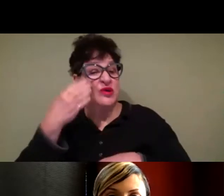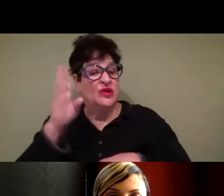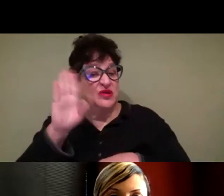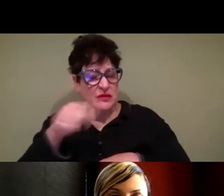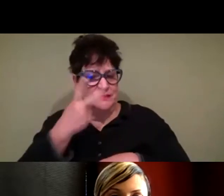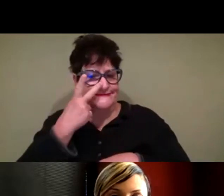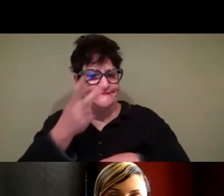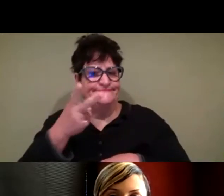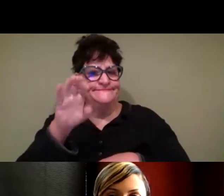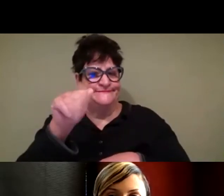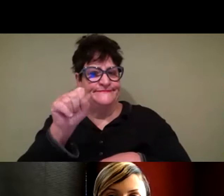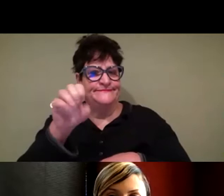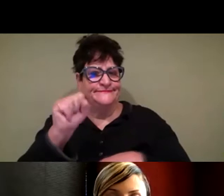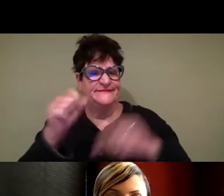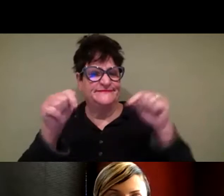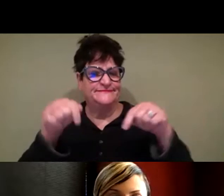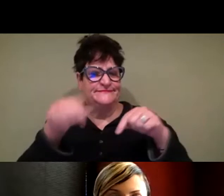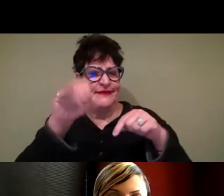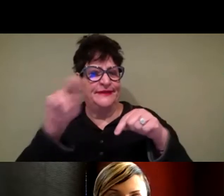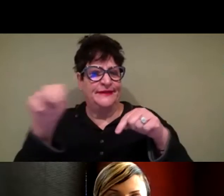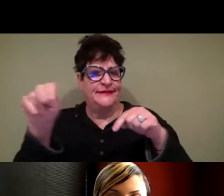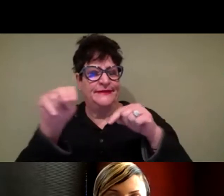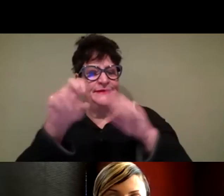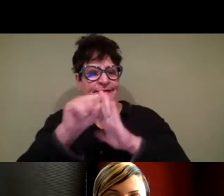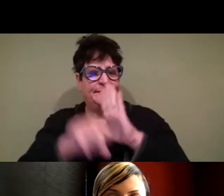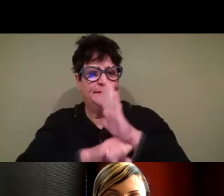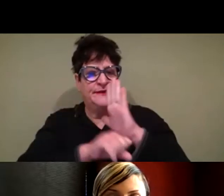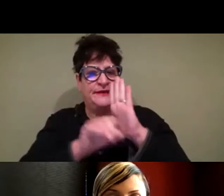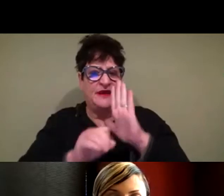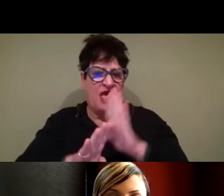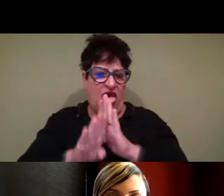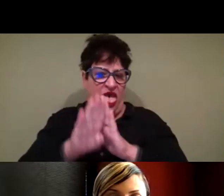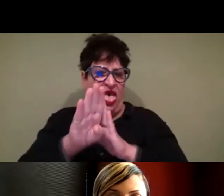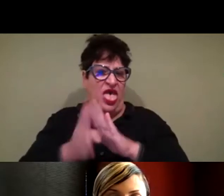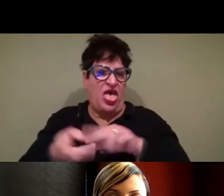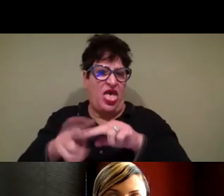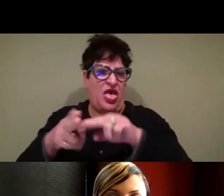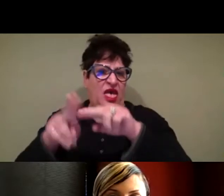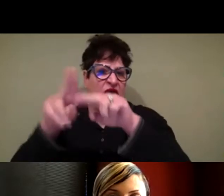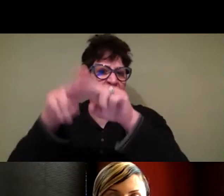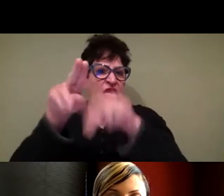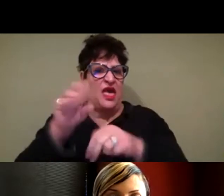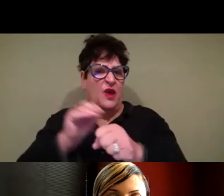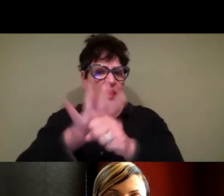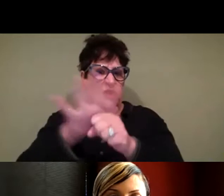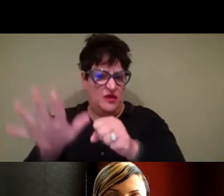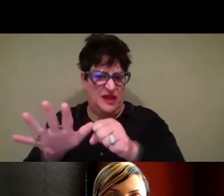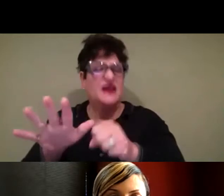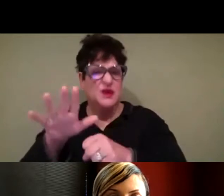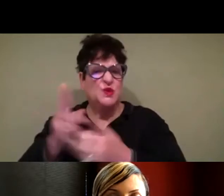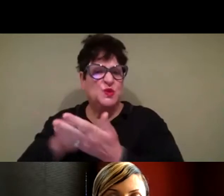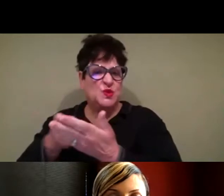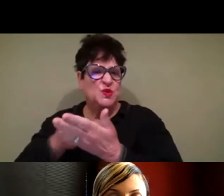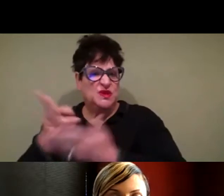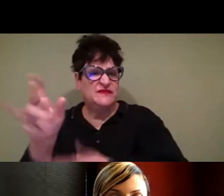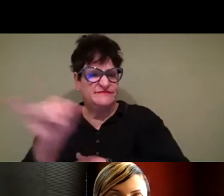cases in the state and a slight uptick in New Haven as well. I wanted to share some overall numbers with you all. So throughout the